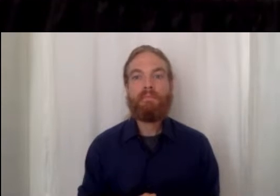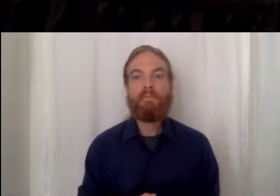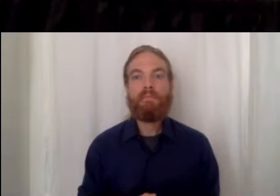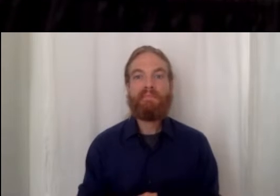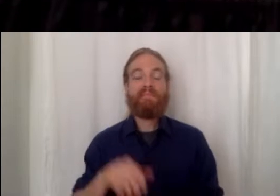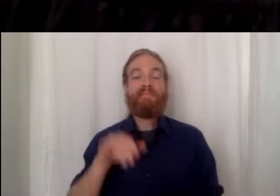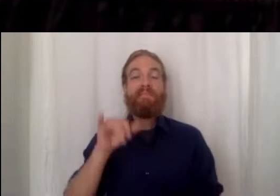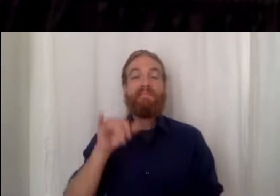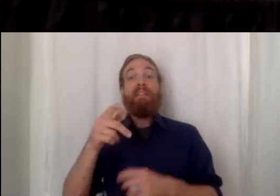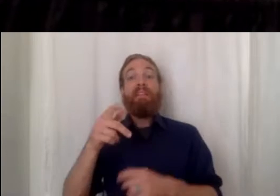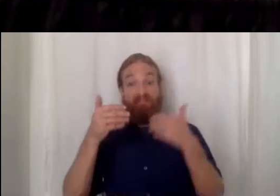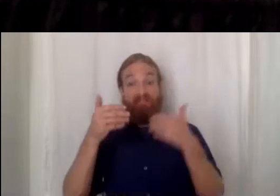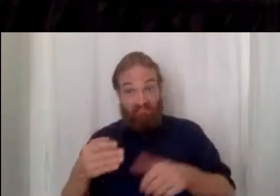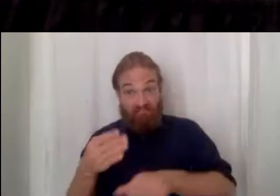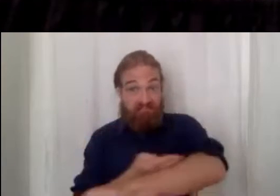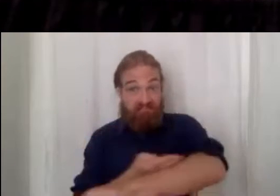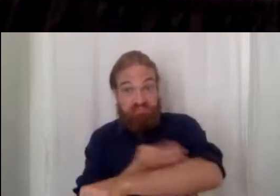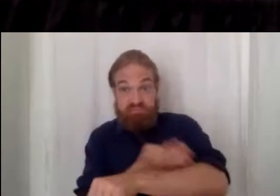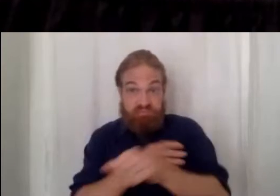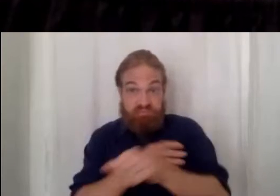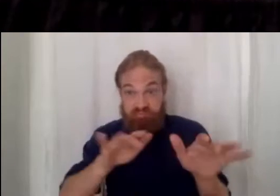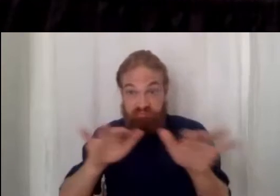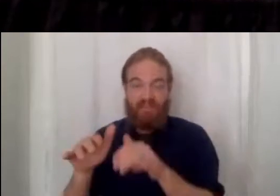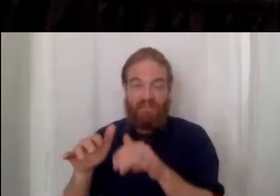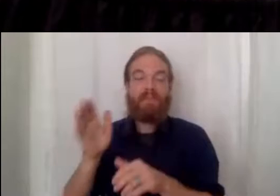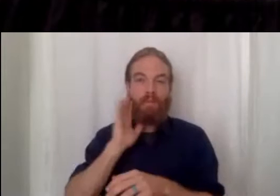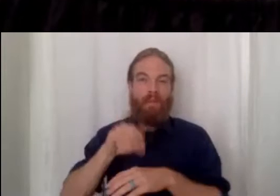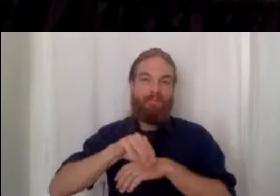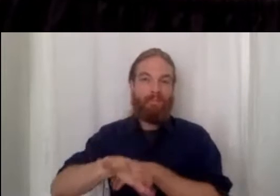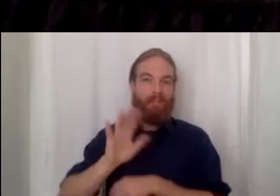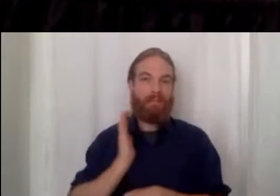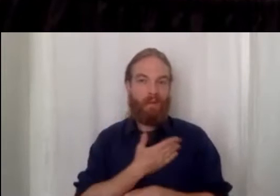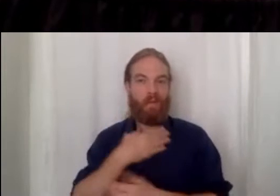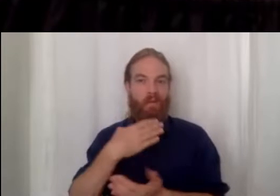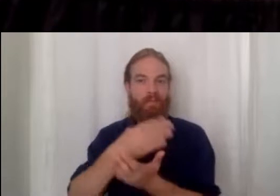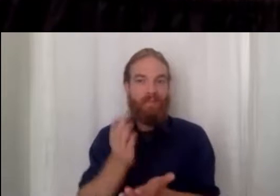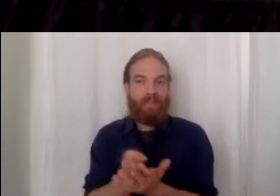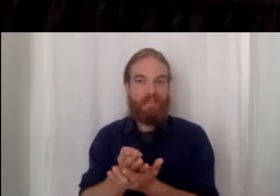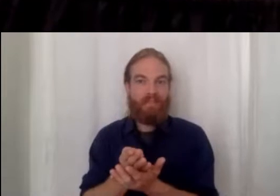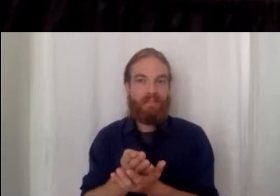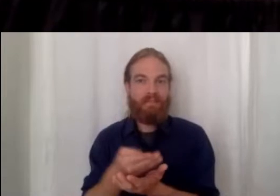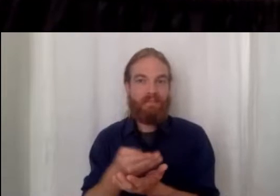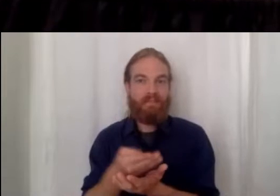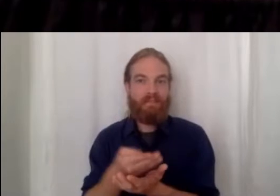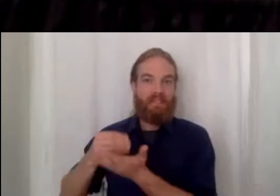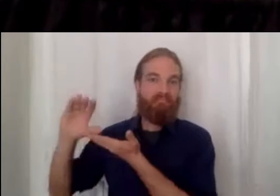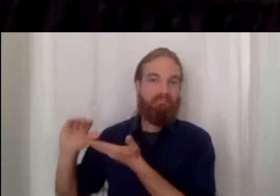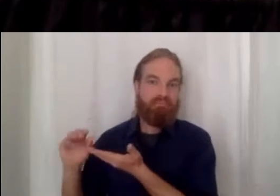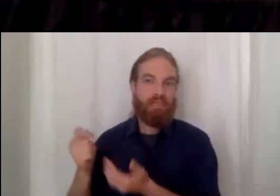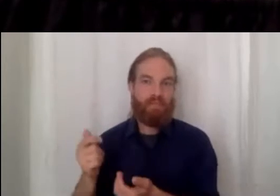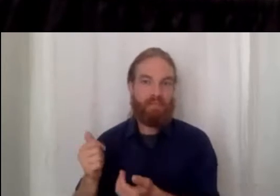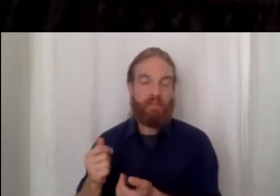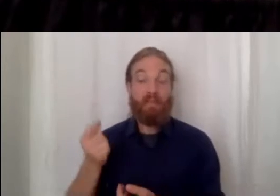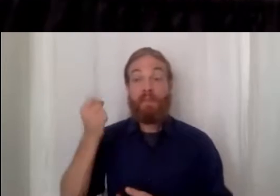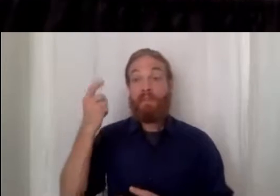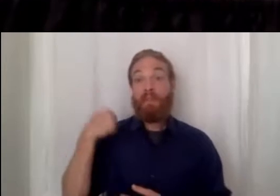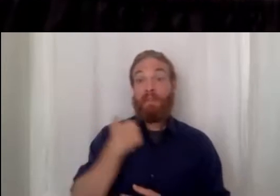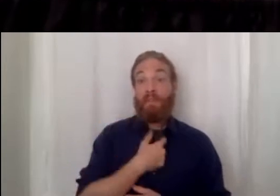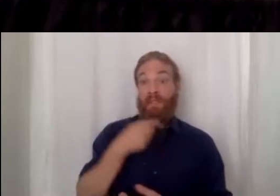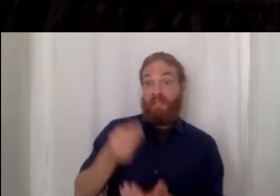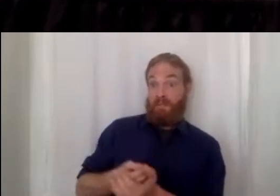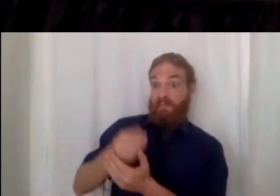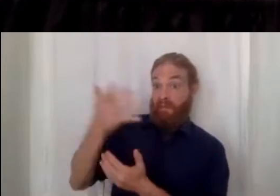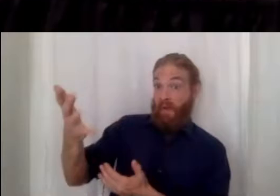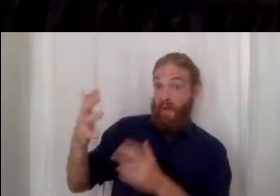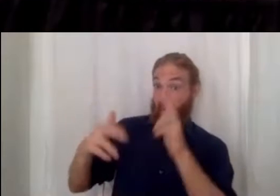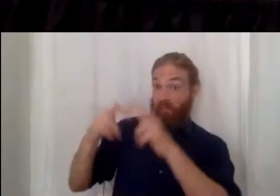basis. When we purchased the building in 2020, the City of Fountain, their city council had stepped up and said that they